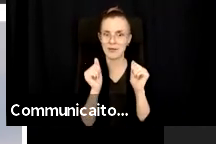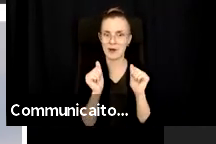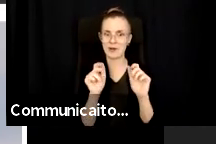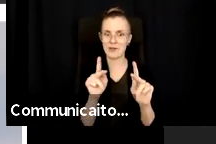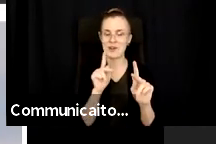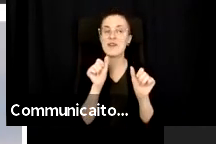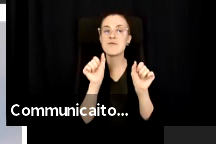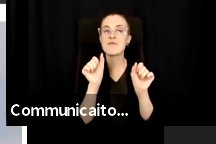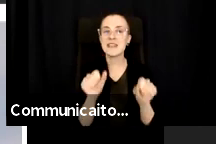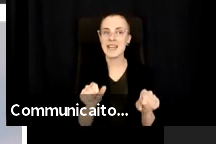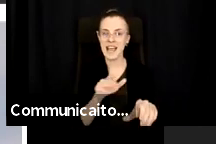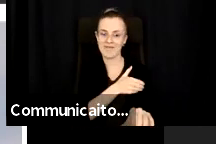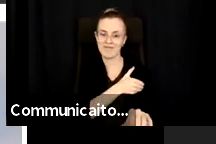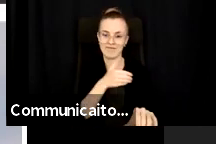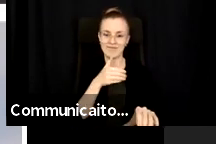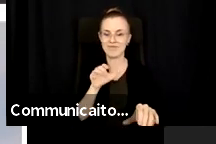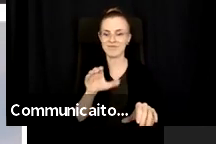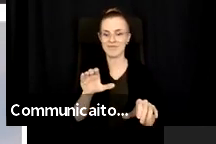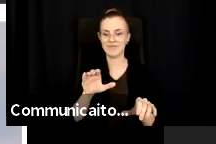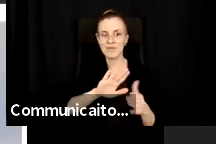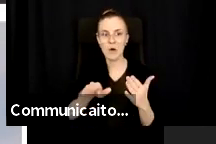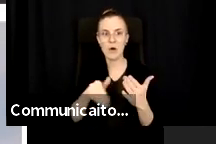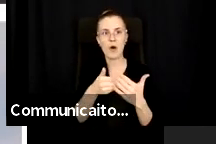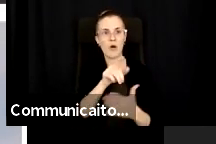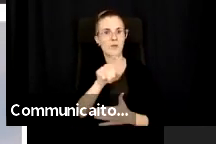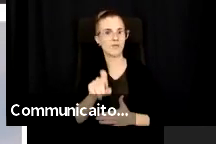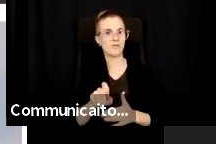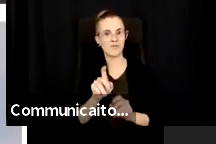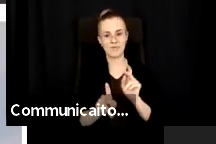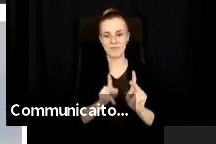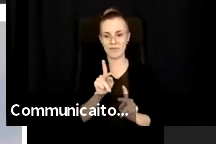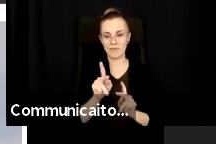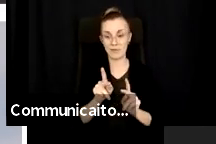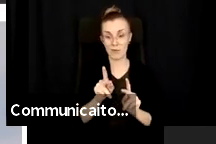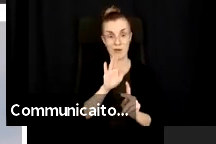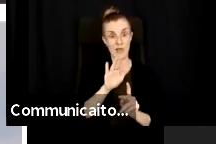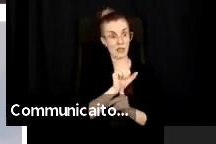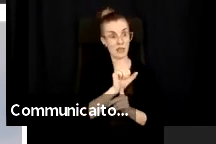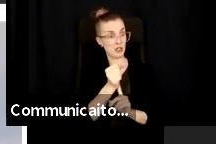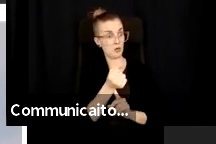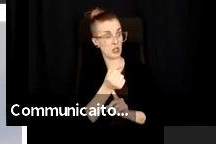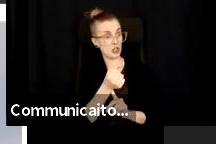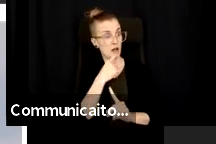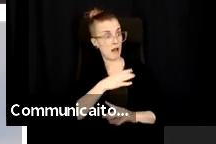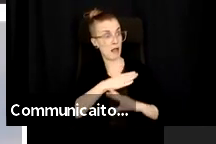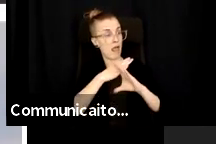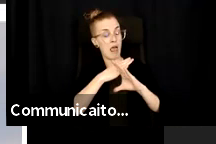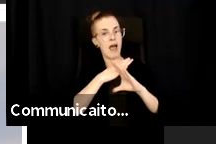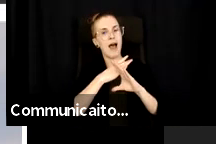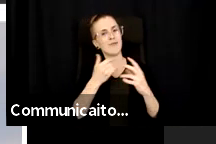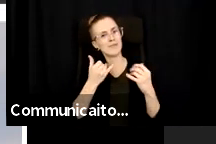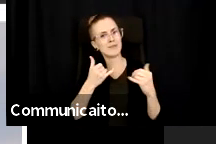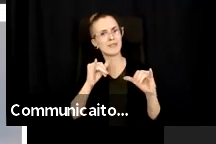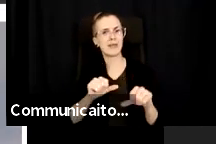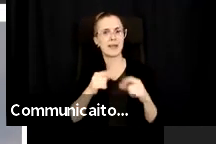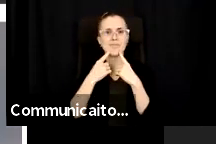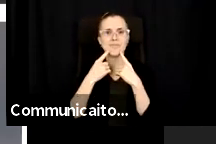empower all Texans to rise above their circumstances and achieve their dreams. We'll do it